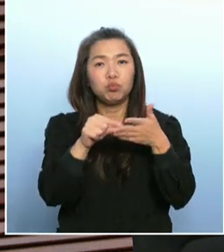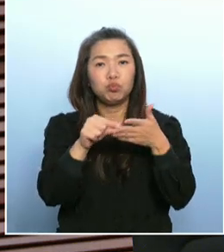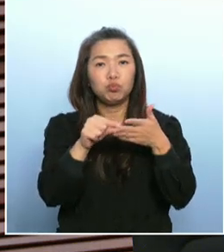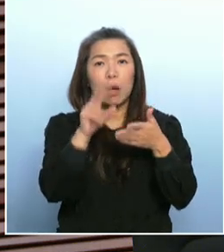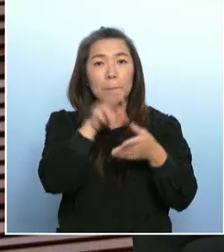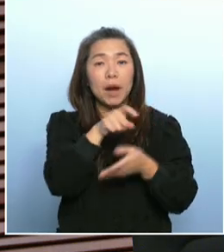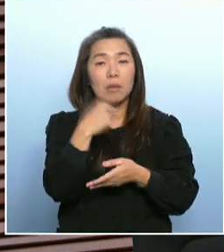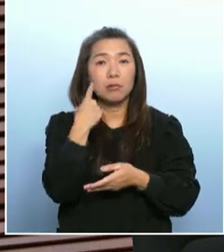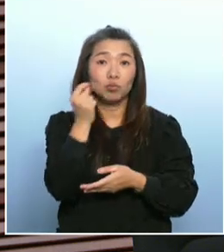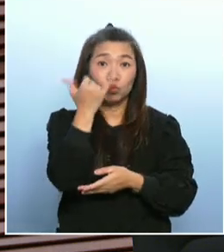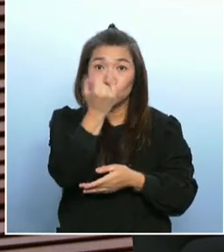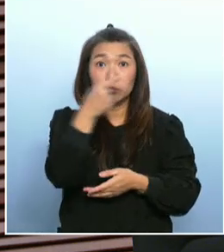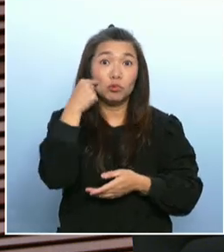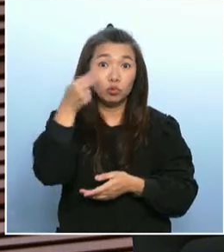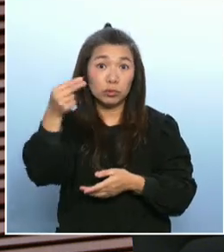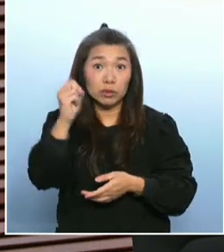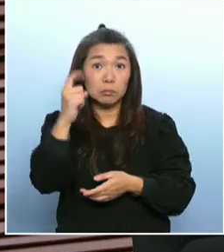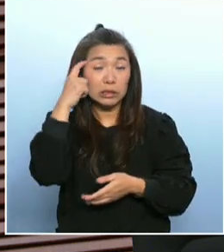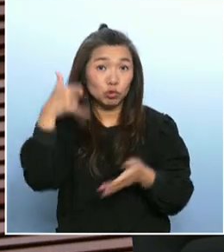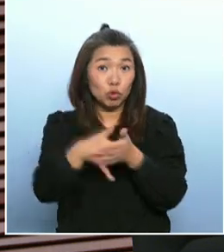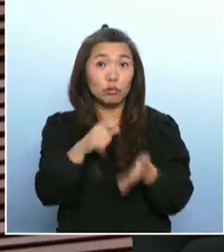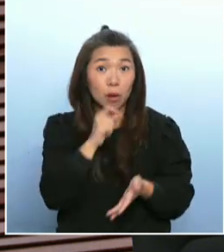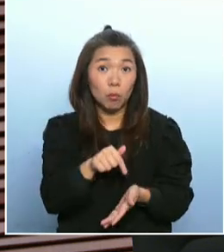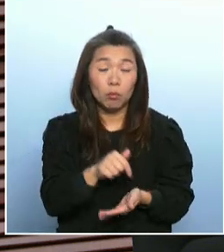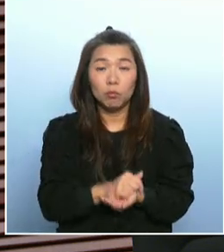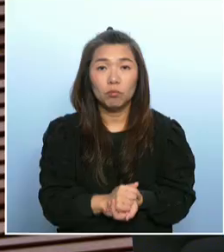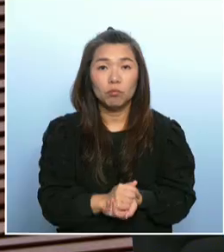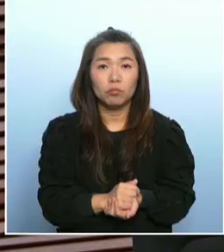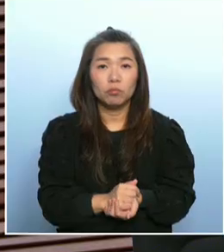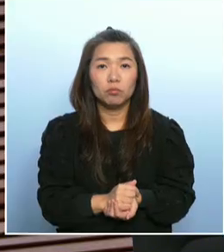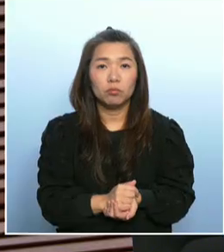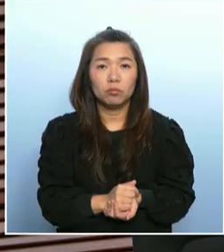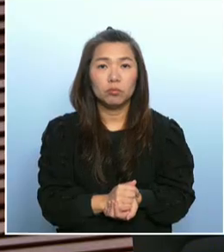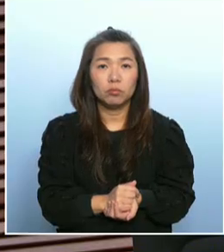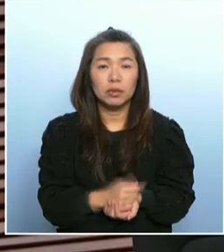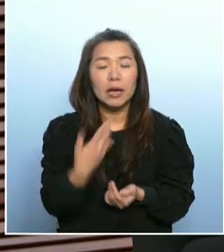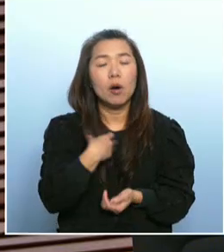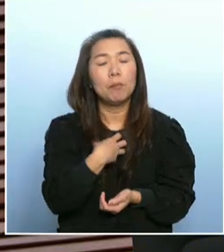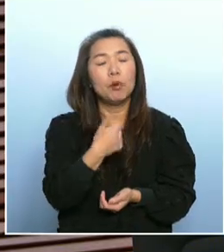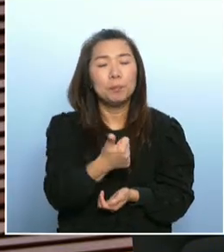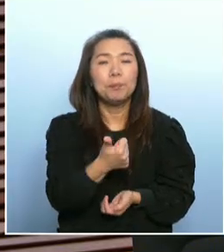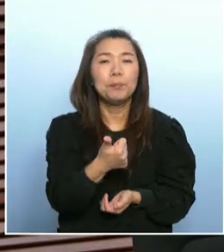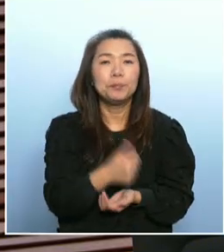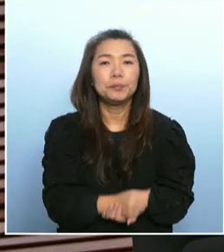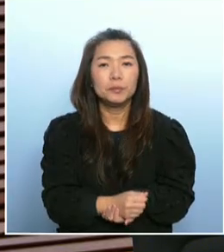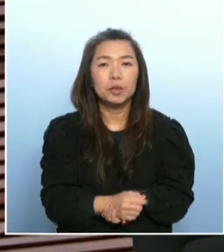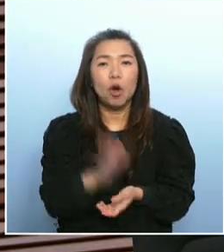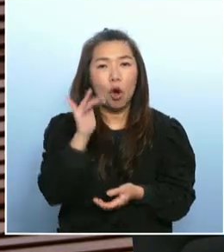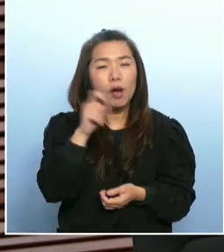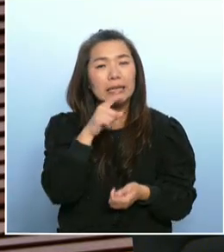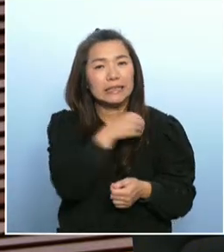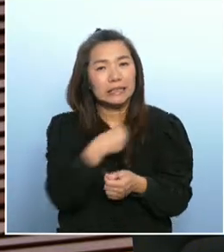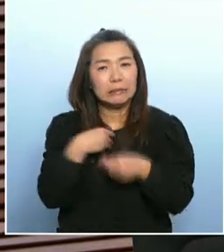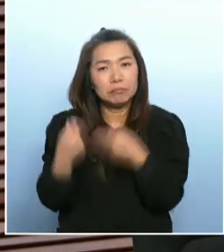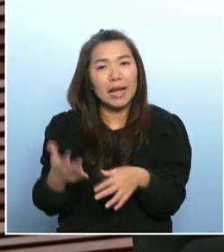But for persons with severe mental incapacity, they now age some 60